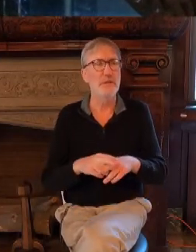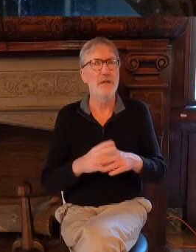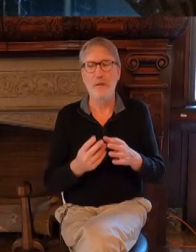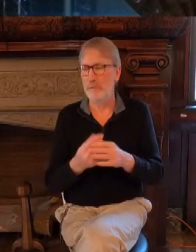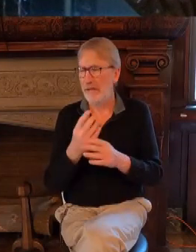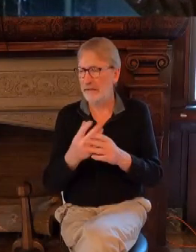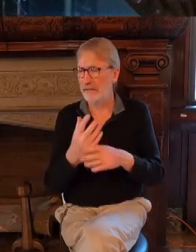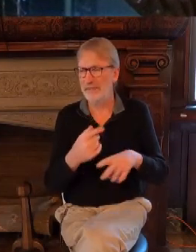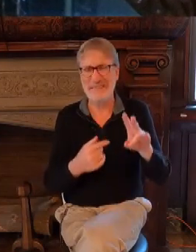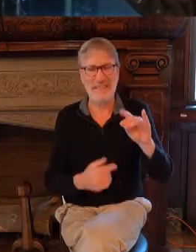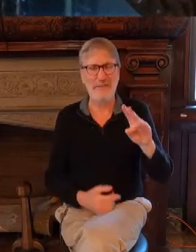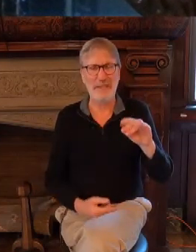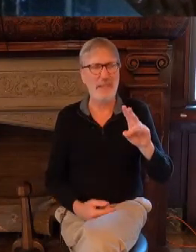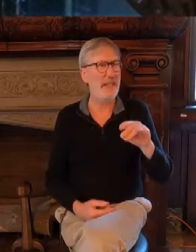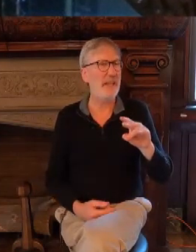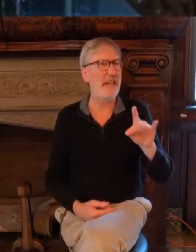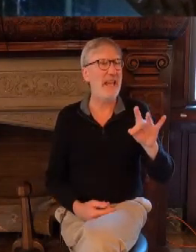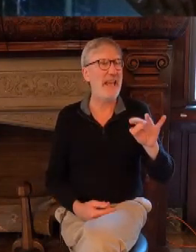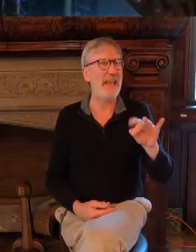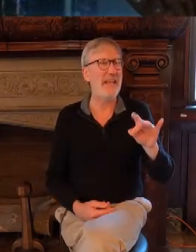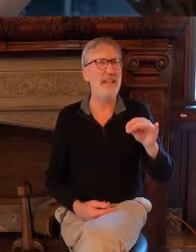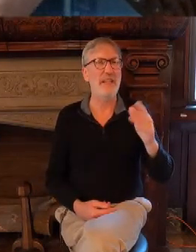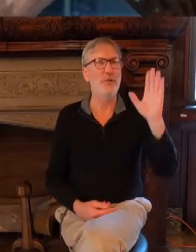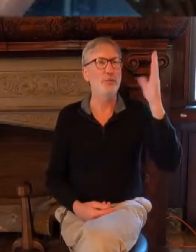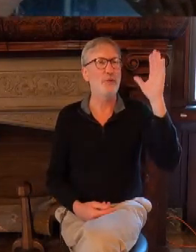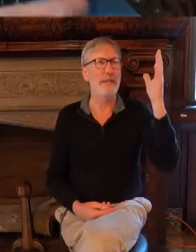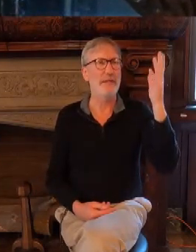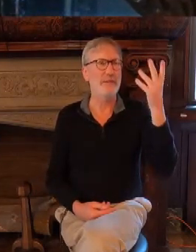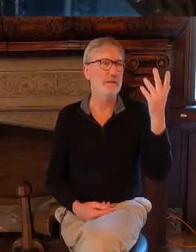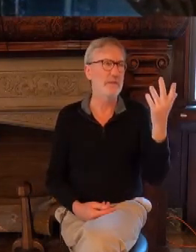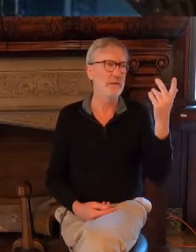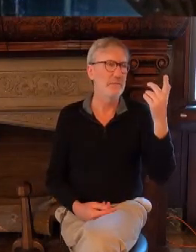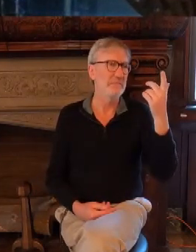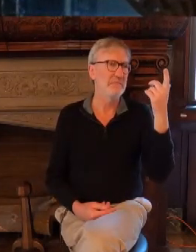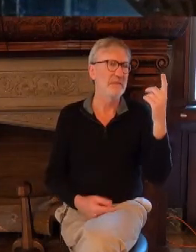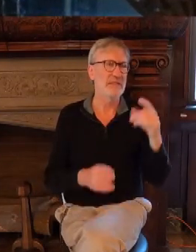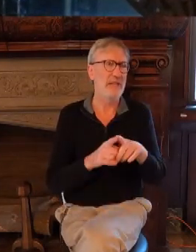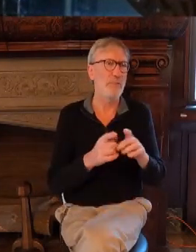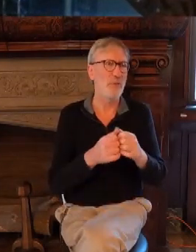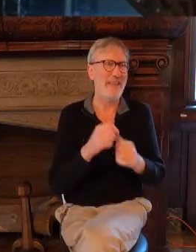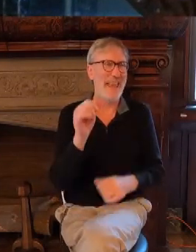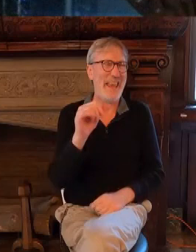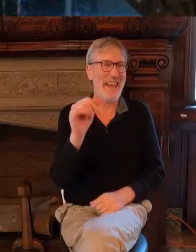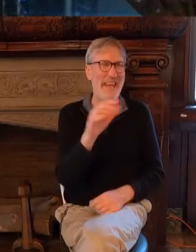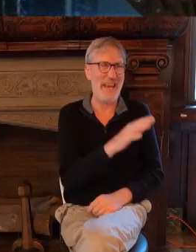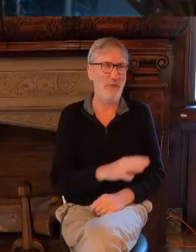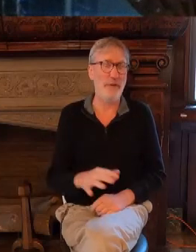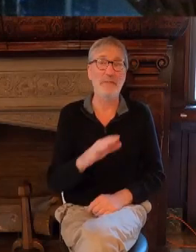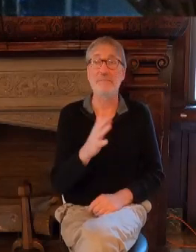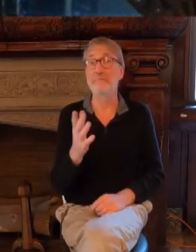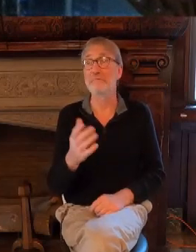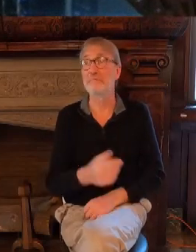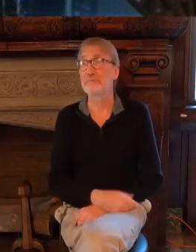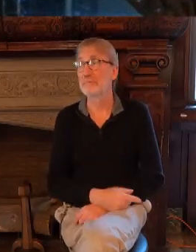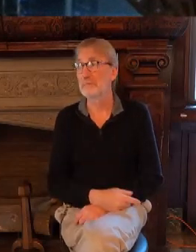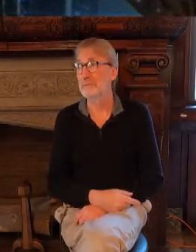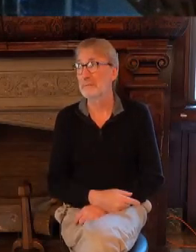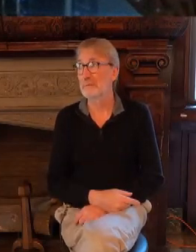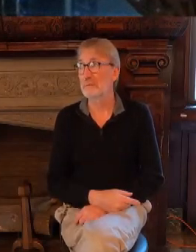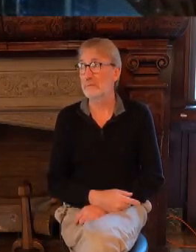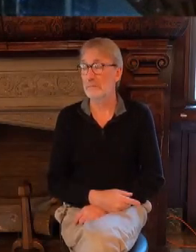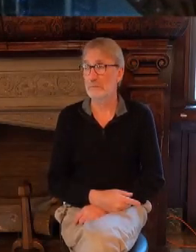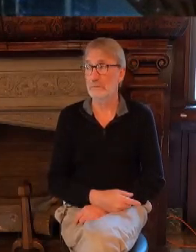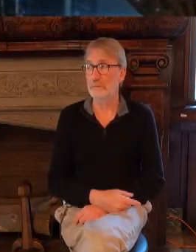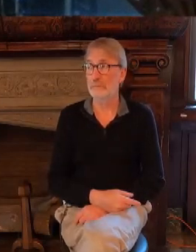think, 78 trees in this section as well to restore the tree canopy in Segment A. So those are the main things. We do